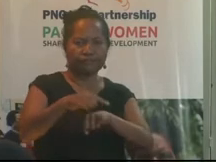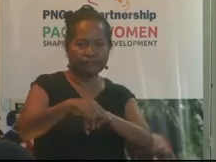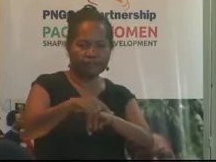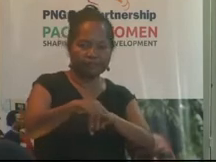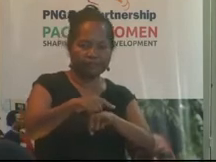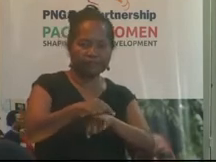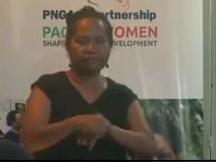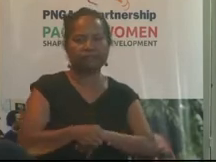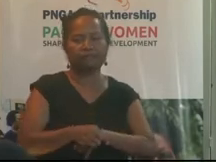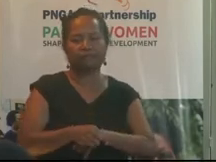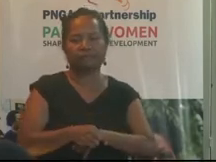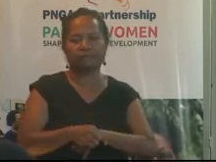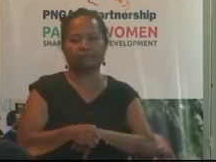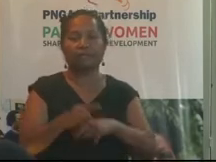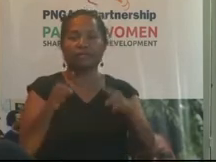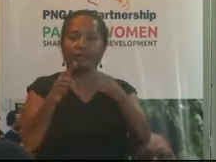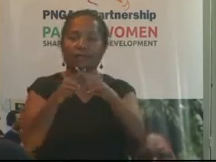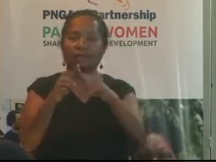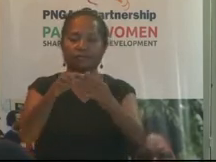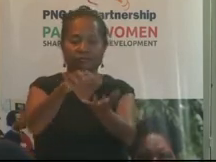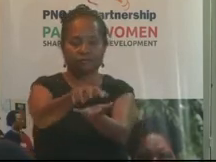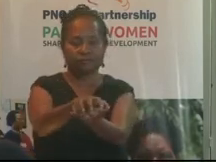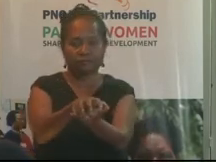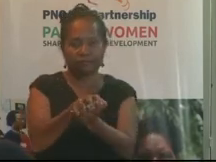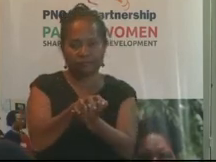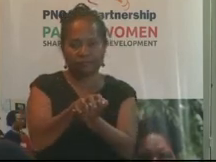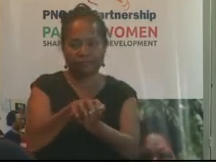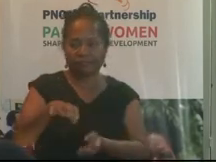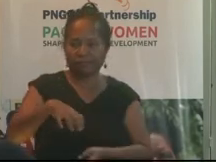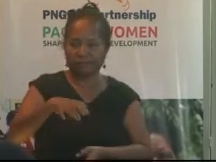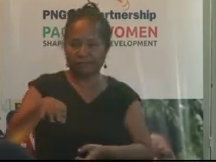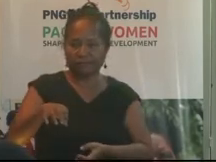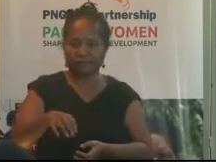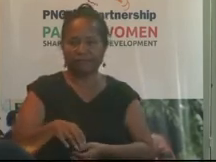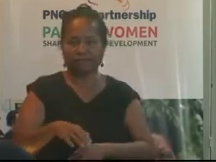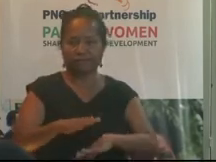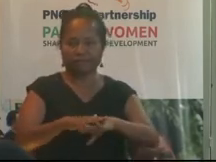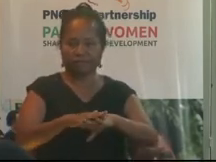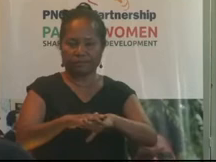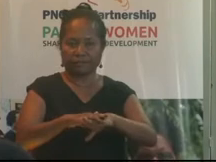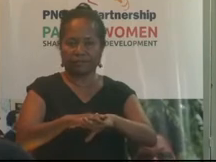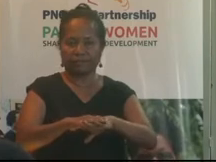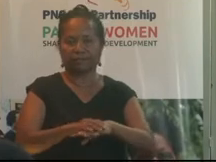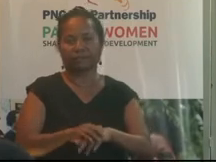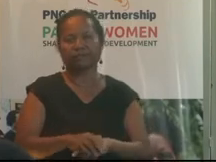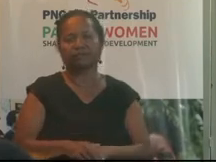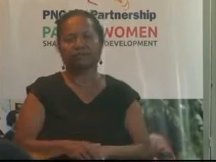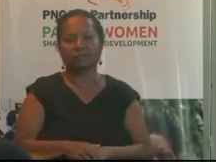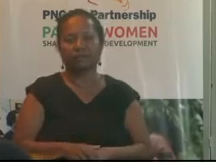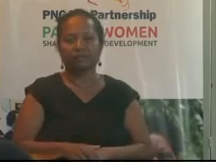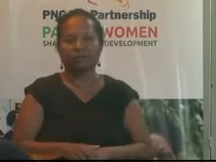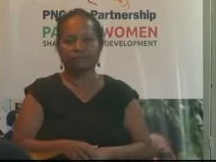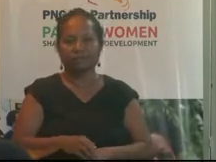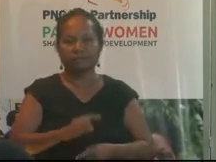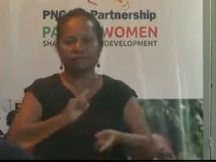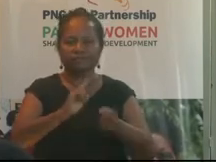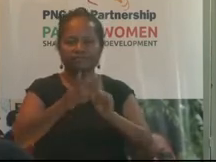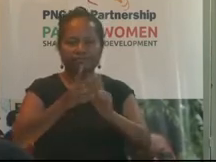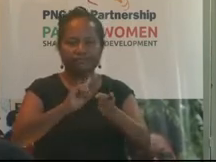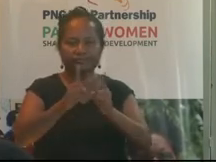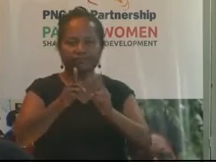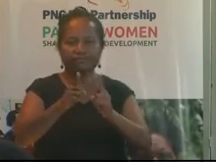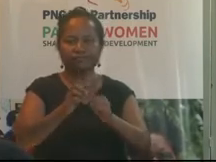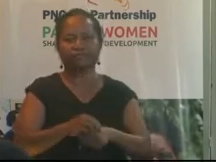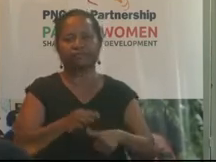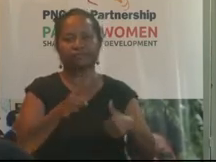East Sipik regional seat. Dulciana is a consulting technical advisor to the Asian